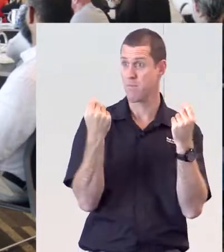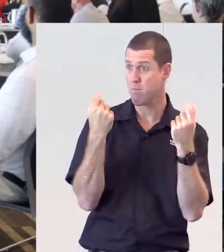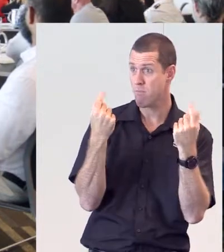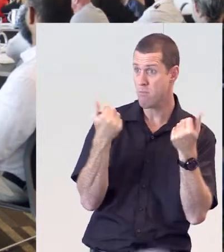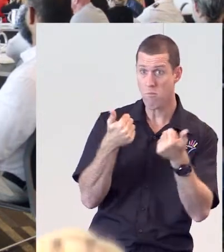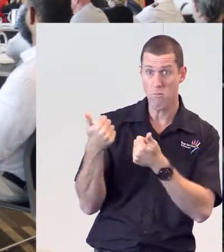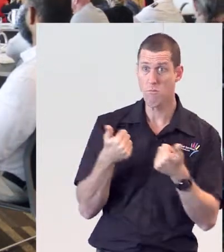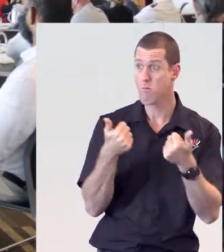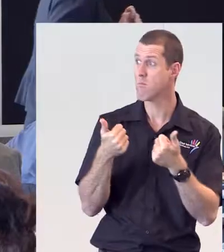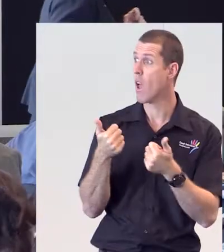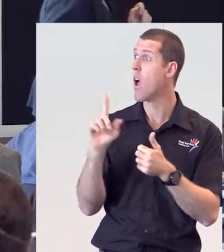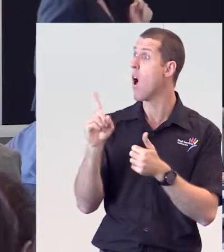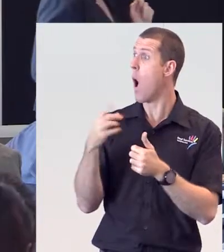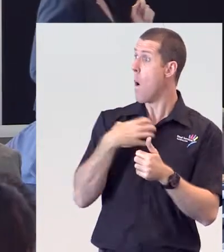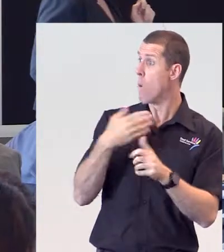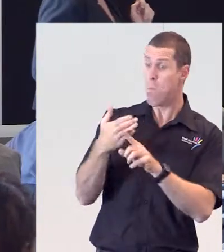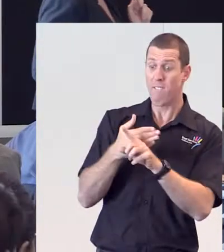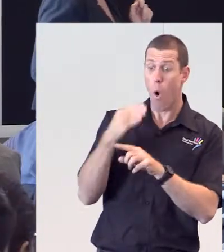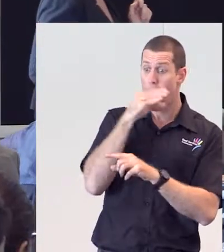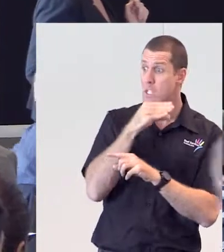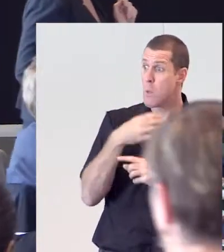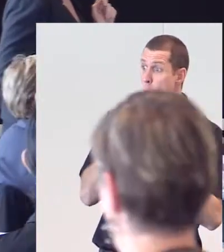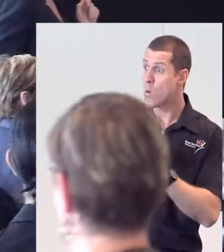lunch? Nothing? Give them an early